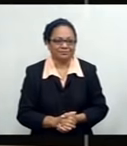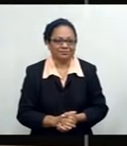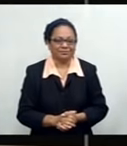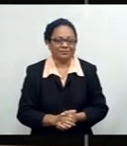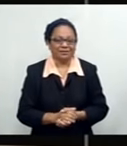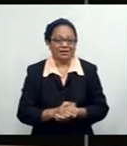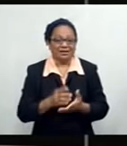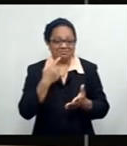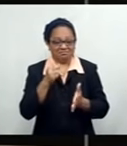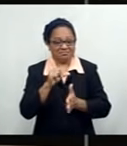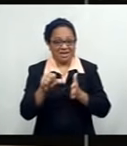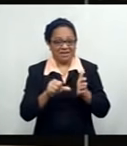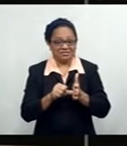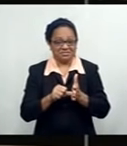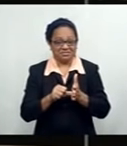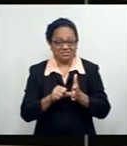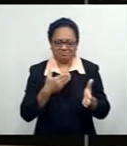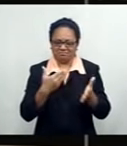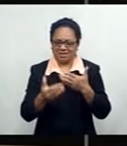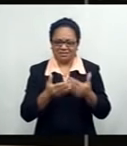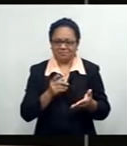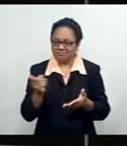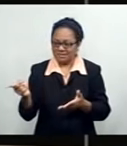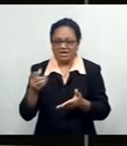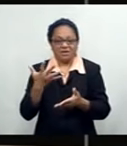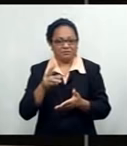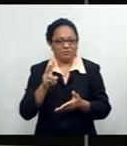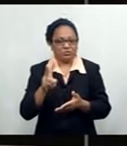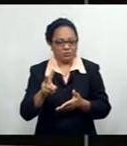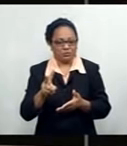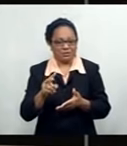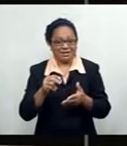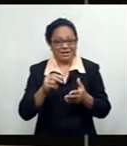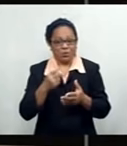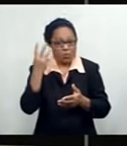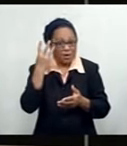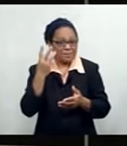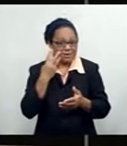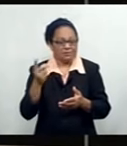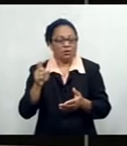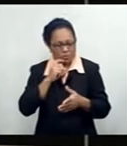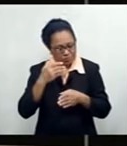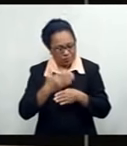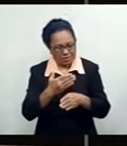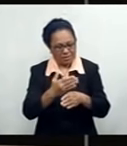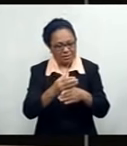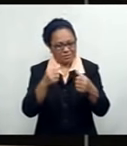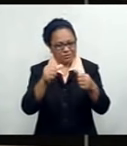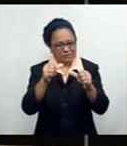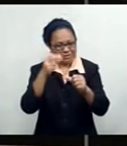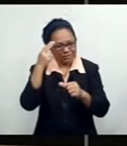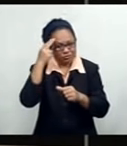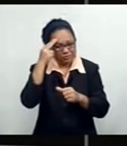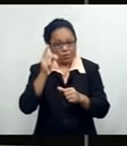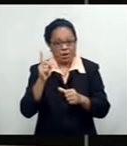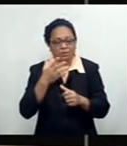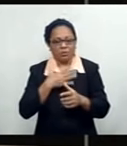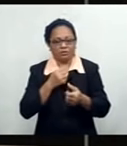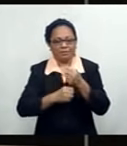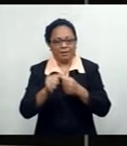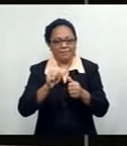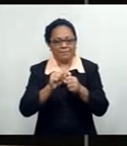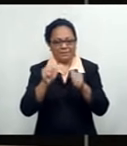Age will not stop 52-year-old Sangeeta Lata from working towards achieving her dream of being one of the best chefs, exploring